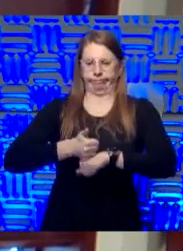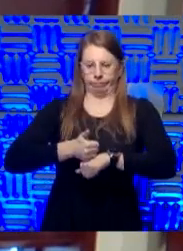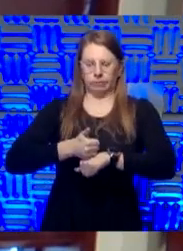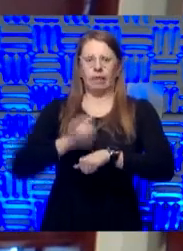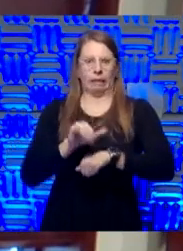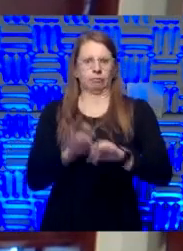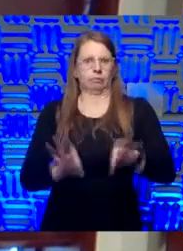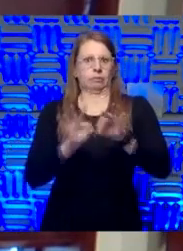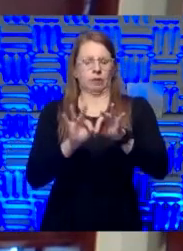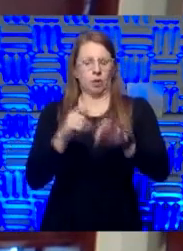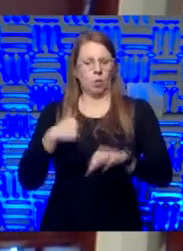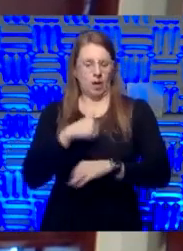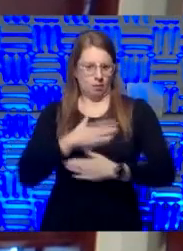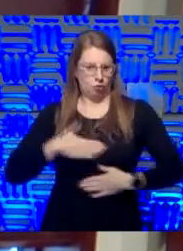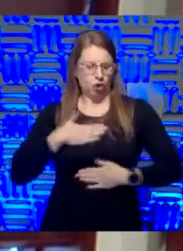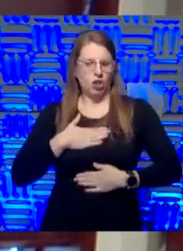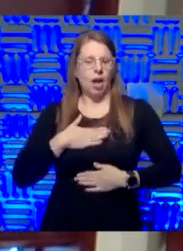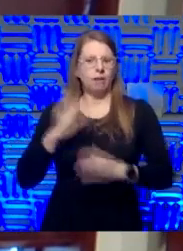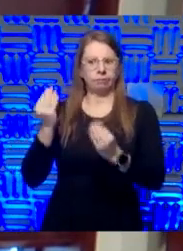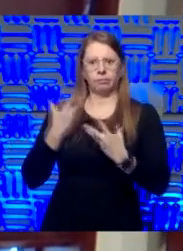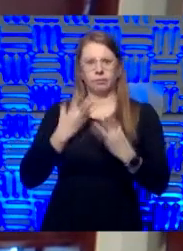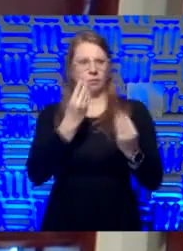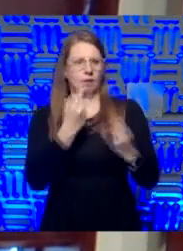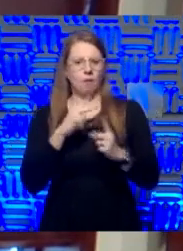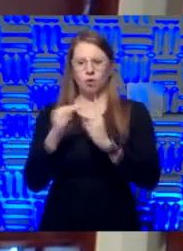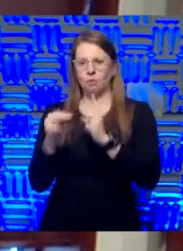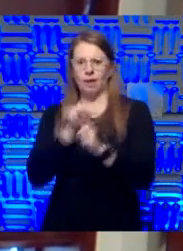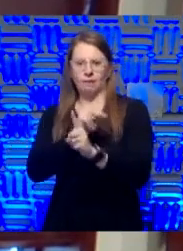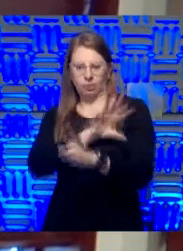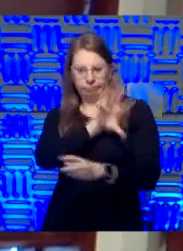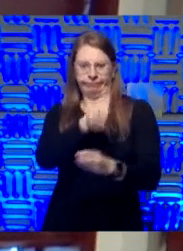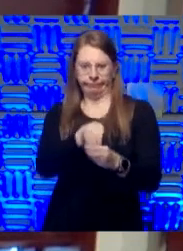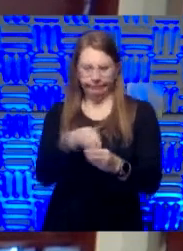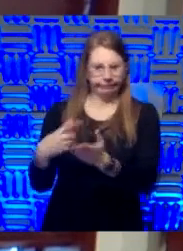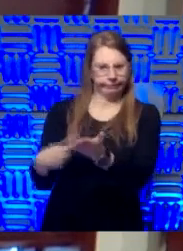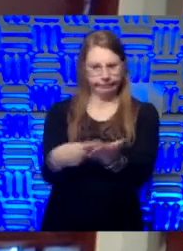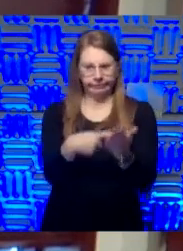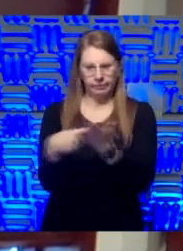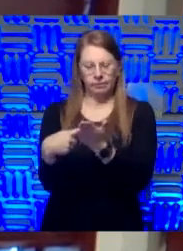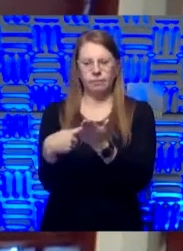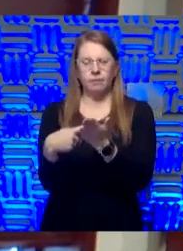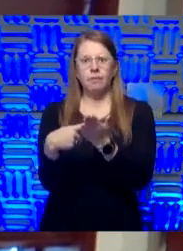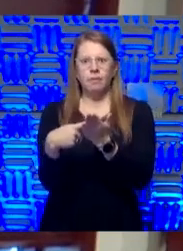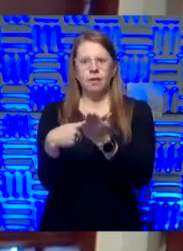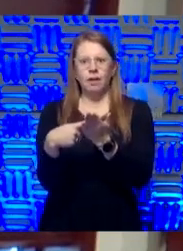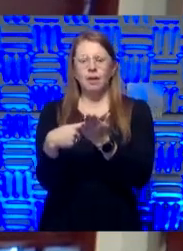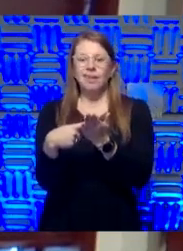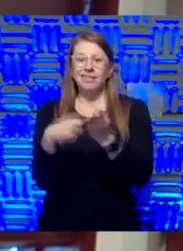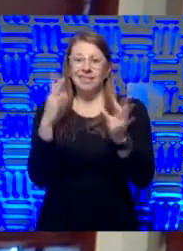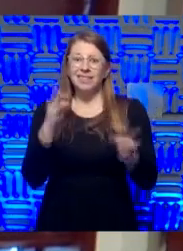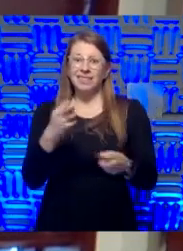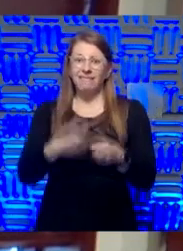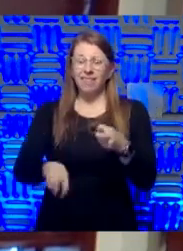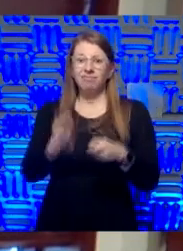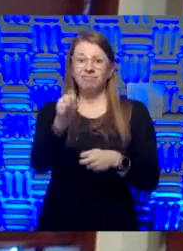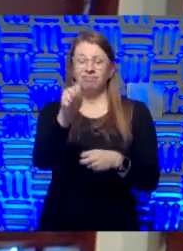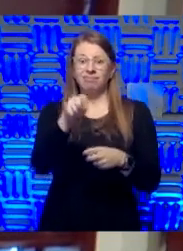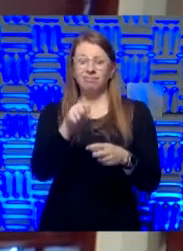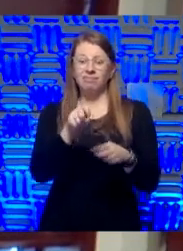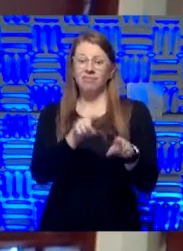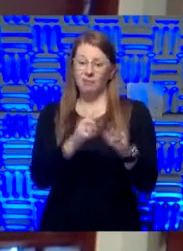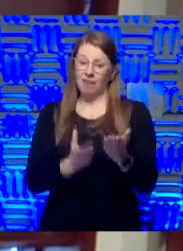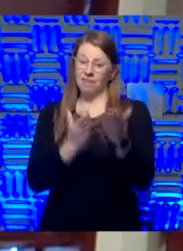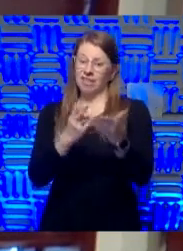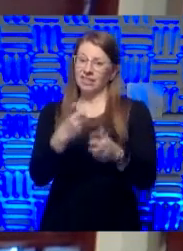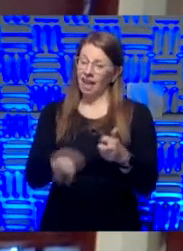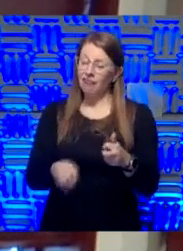we truly appreciate the insight, the perspective from across the state that come together to make some tough decisions and recommendations that we